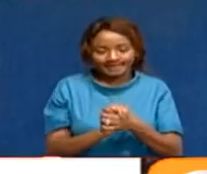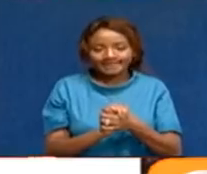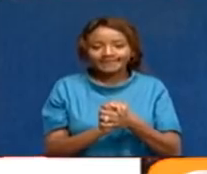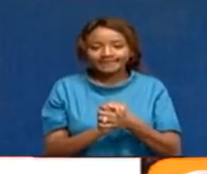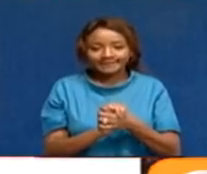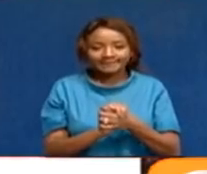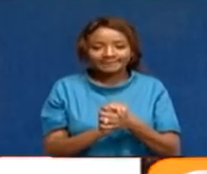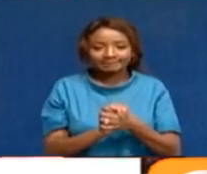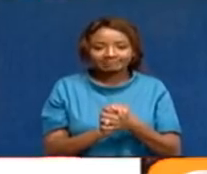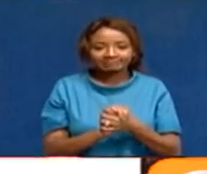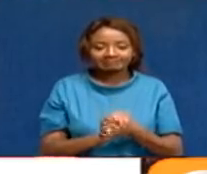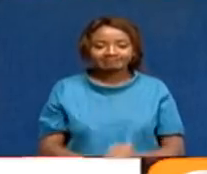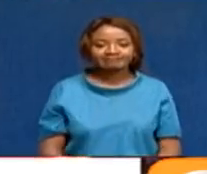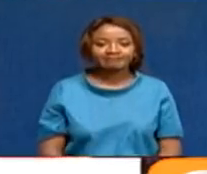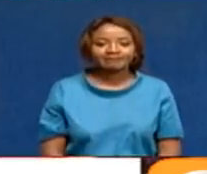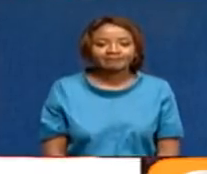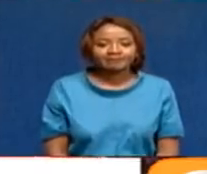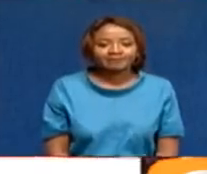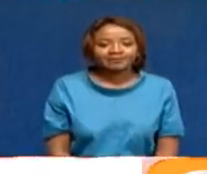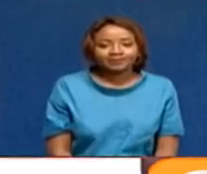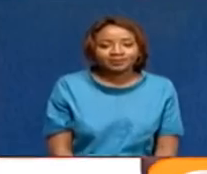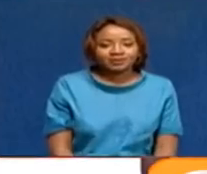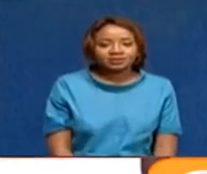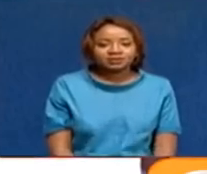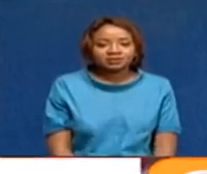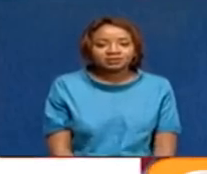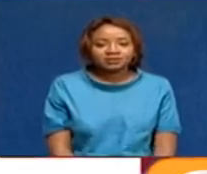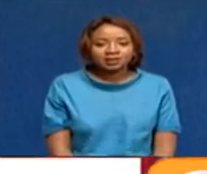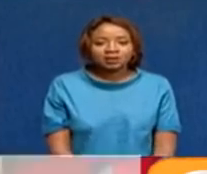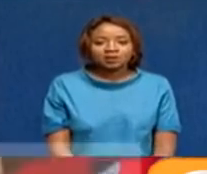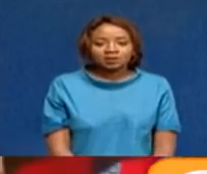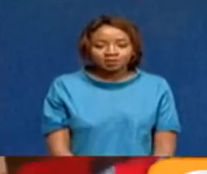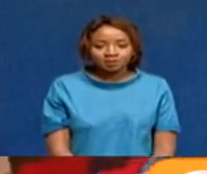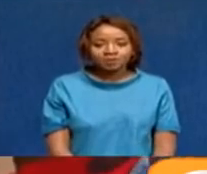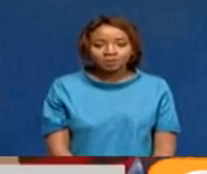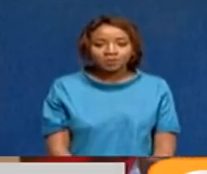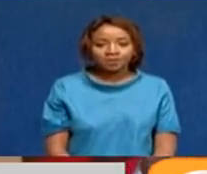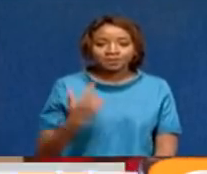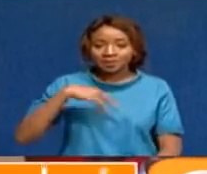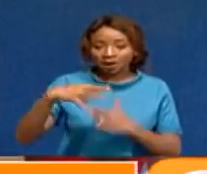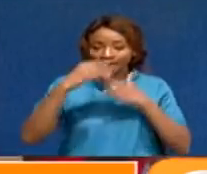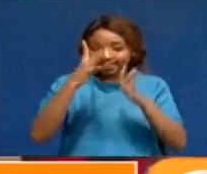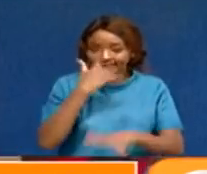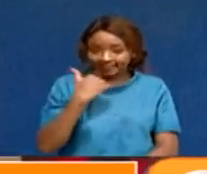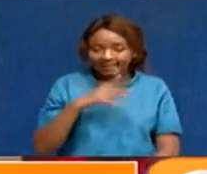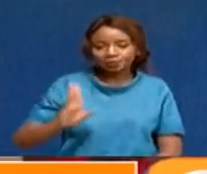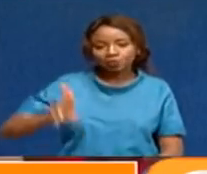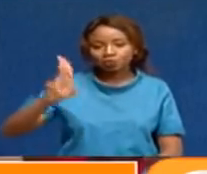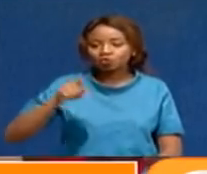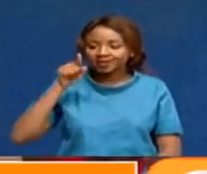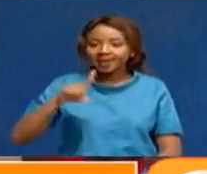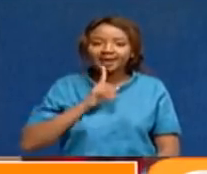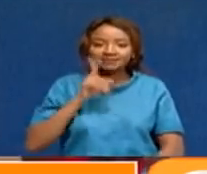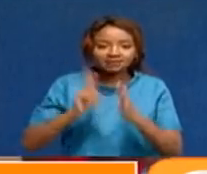akistaafu kuwa raisi wa Jamhuri ya Kenya. Kiongozi wetu ambaye ni Rais Uhuru Kenyatta amesema anataka hiyo serikali